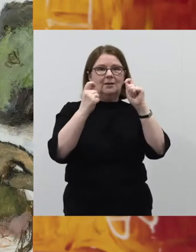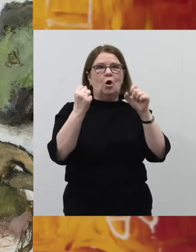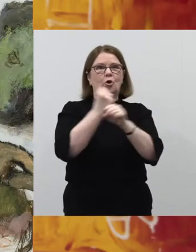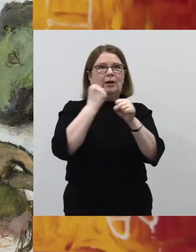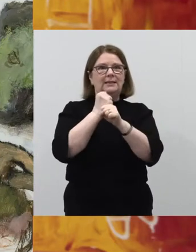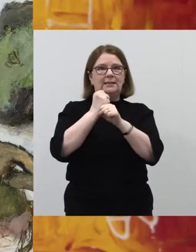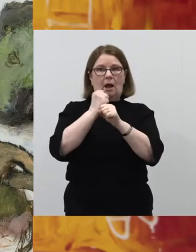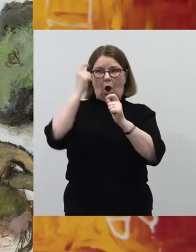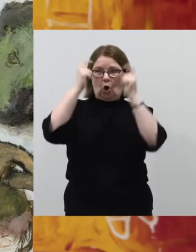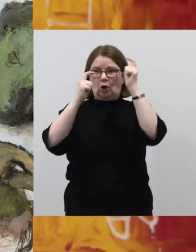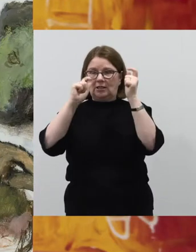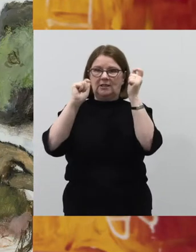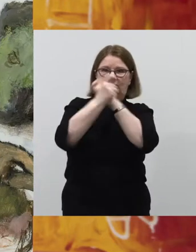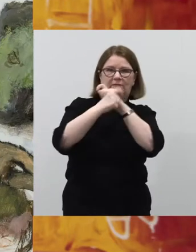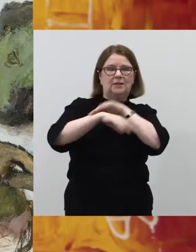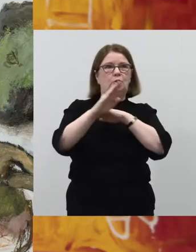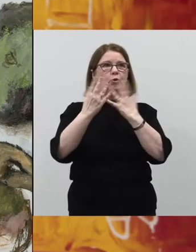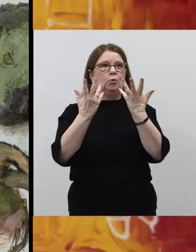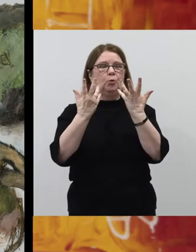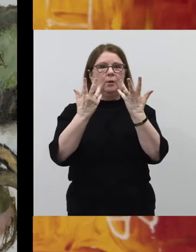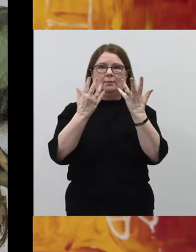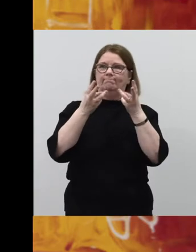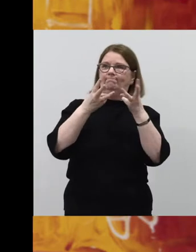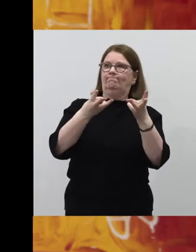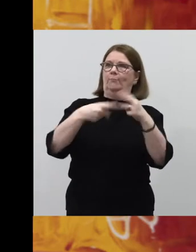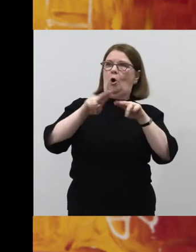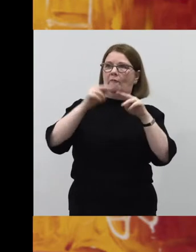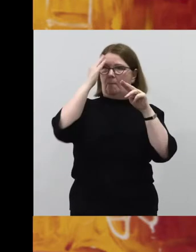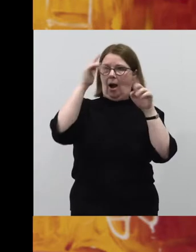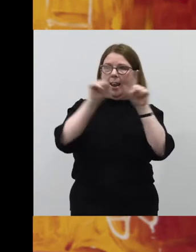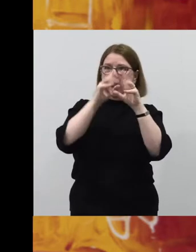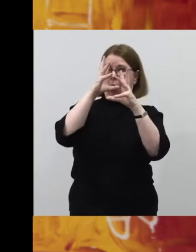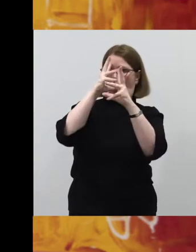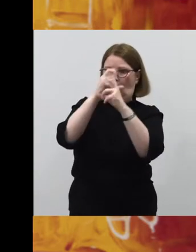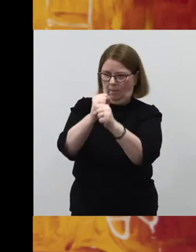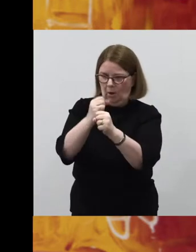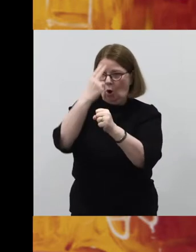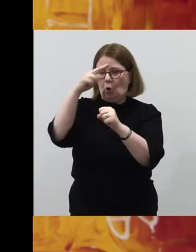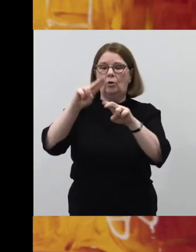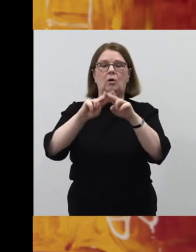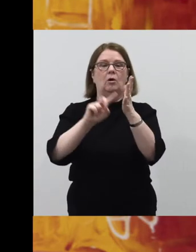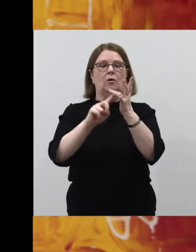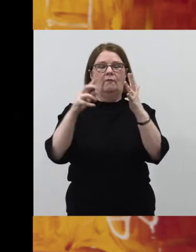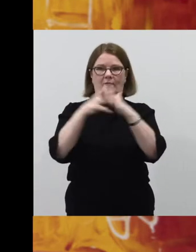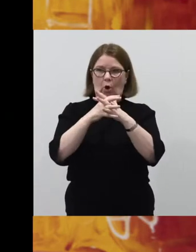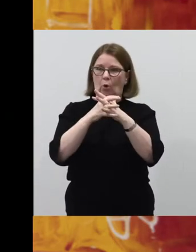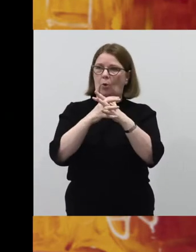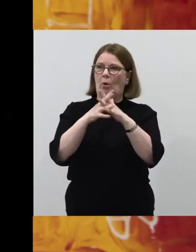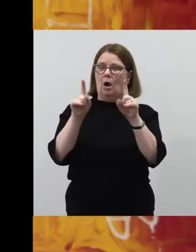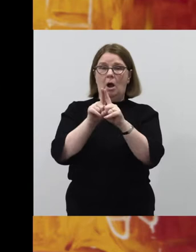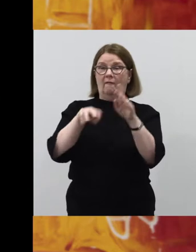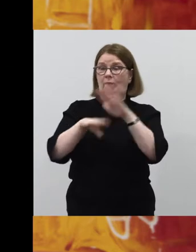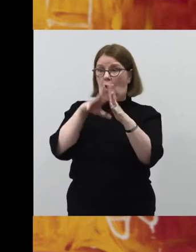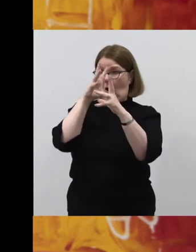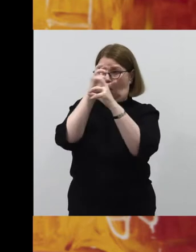In various ways, the artists in the Dark Side exhibition engage their dark side to manage and understand their world. For Sharon Egan,